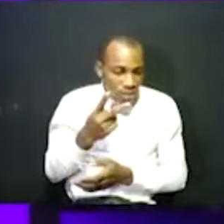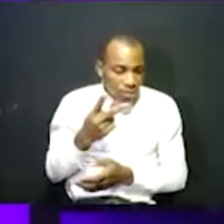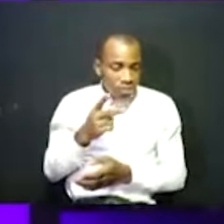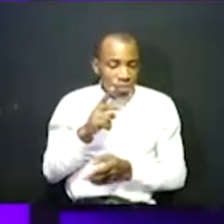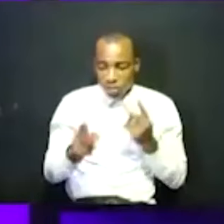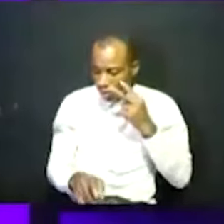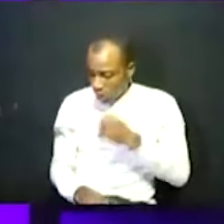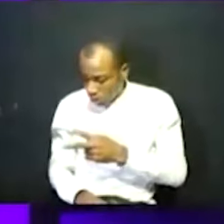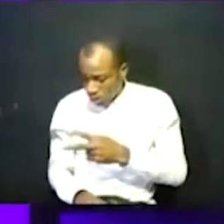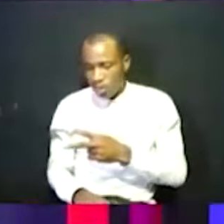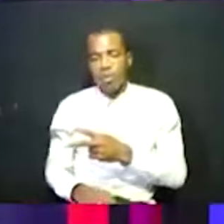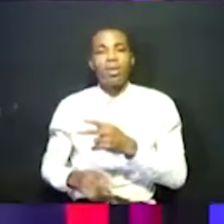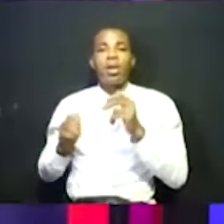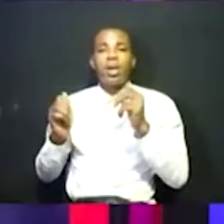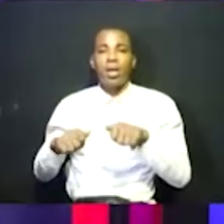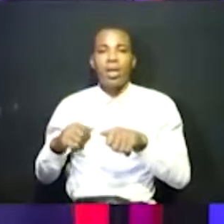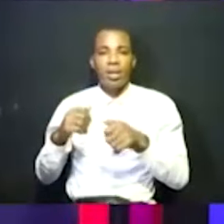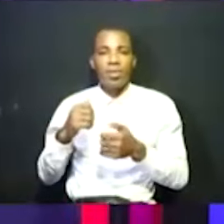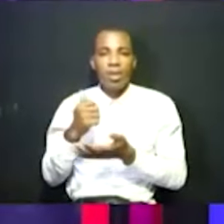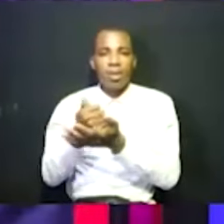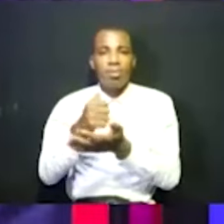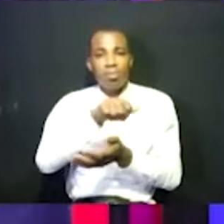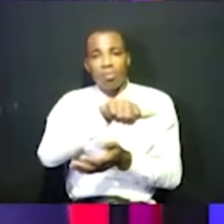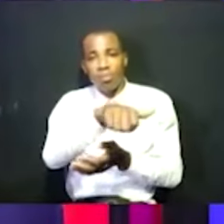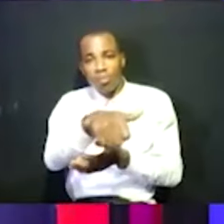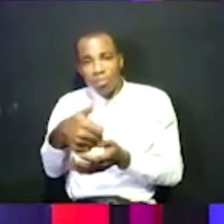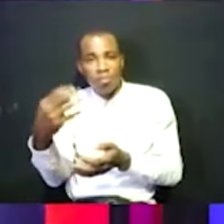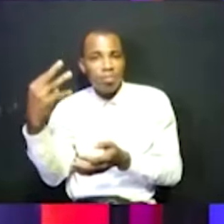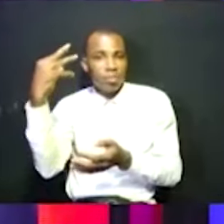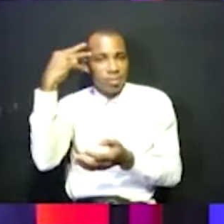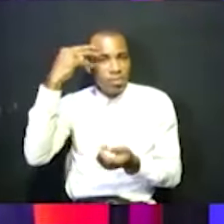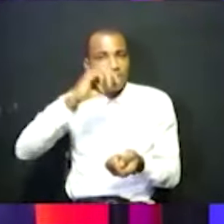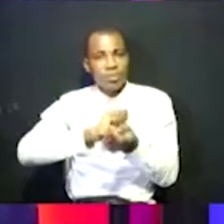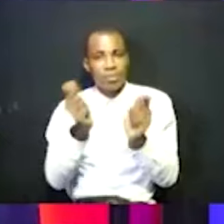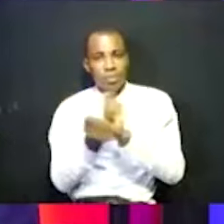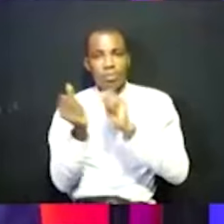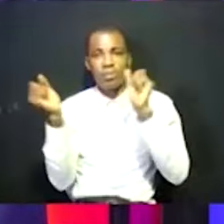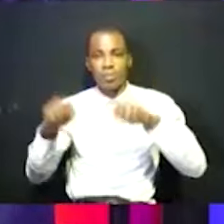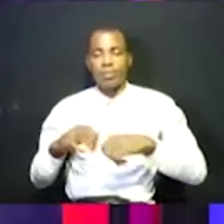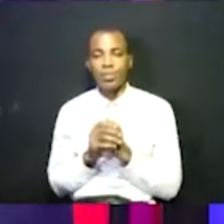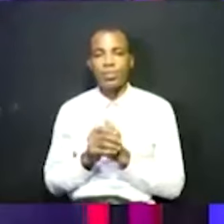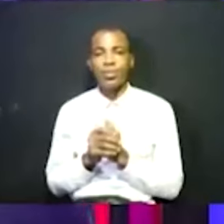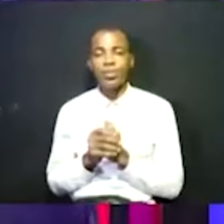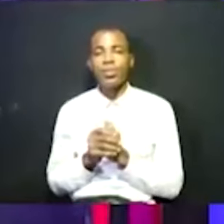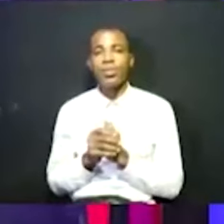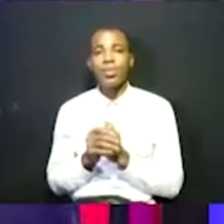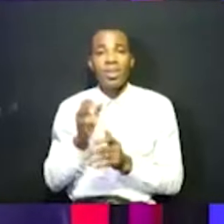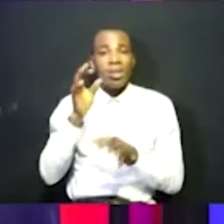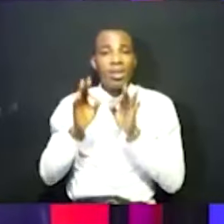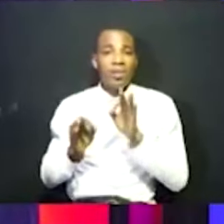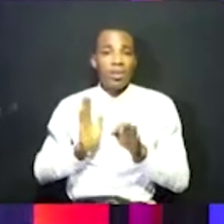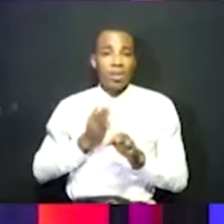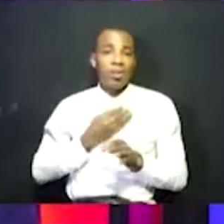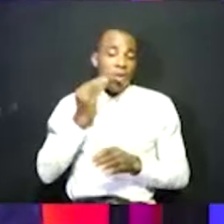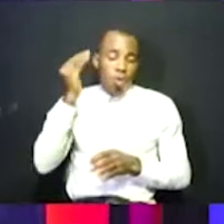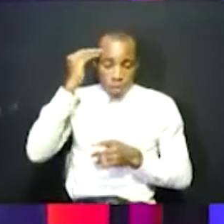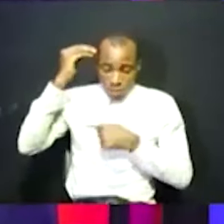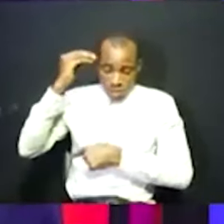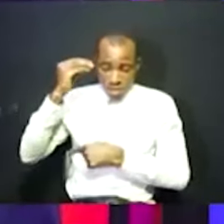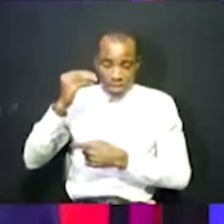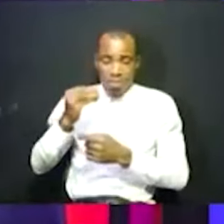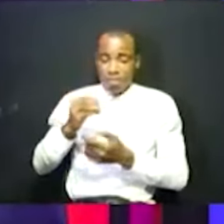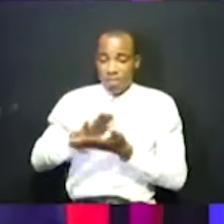sure so pa, and your mouth for an crophobia, and what is a buyer, you know, or best sacrament, why you need a warrior. When we raise a Christian home, this